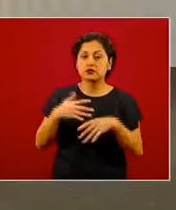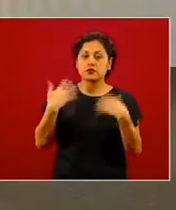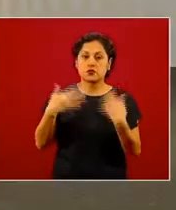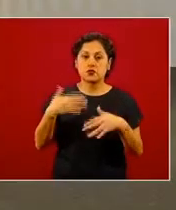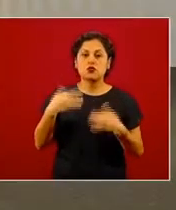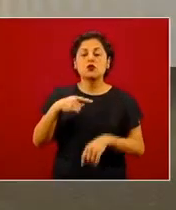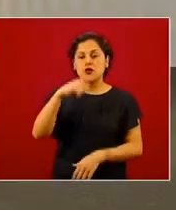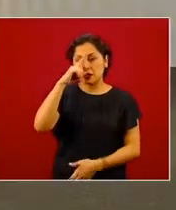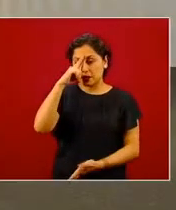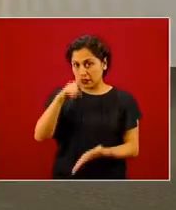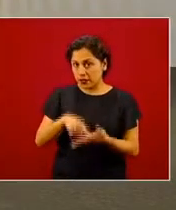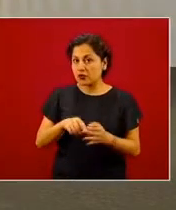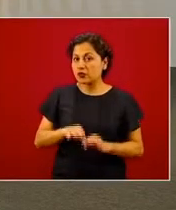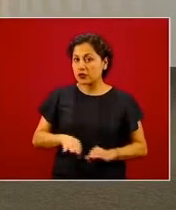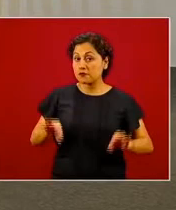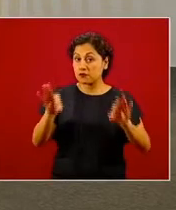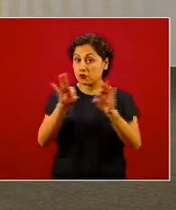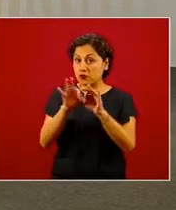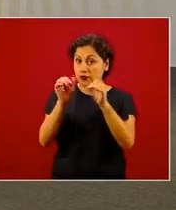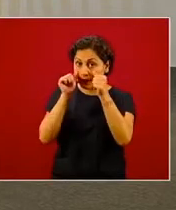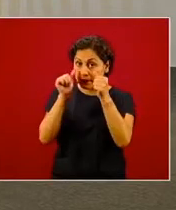But I think this is a very important issue.